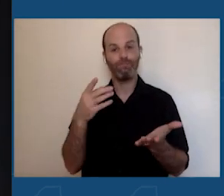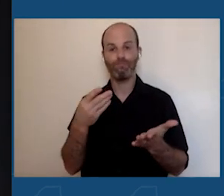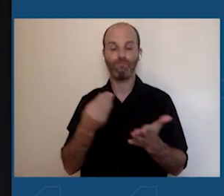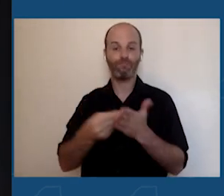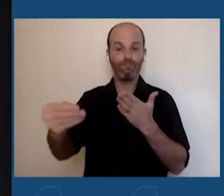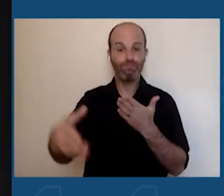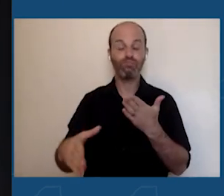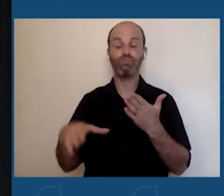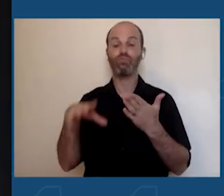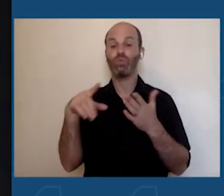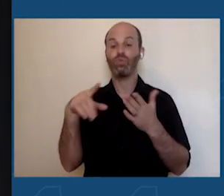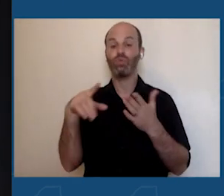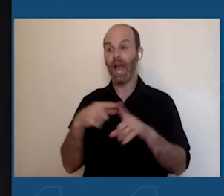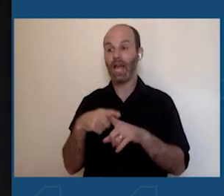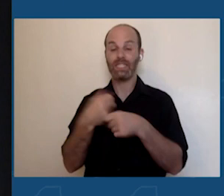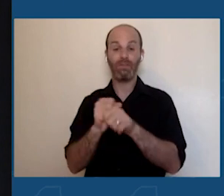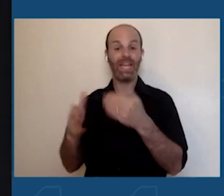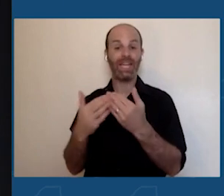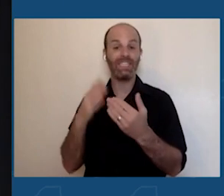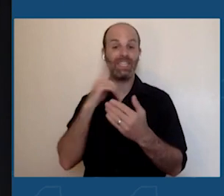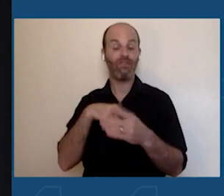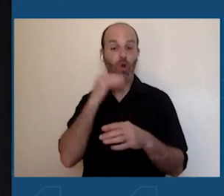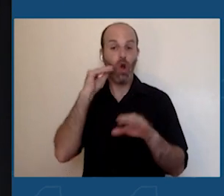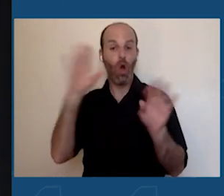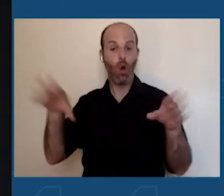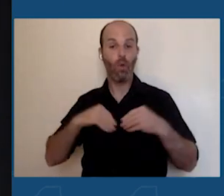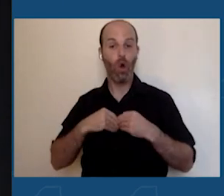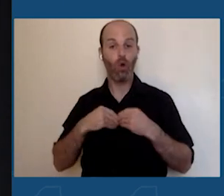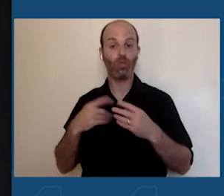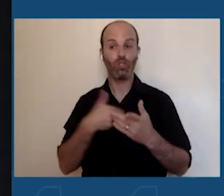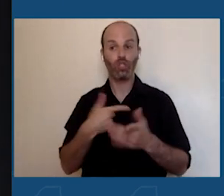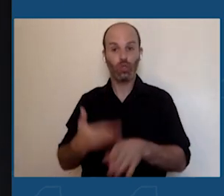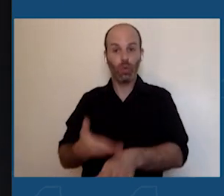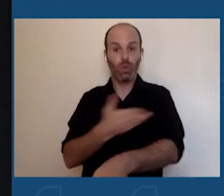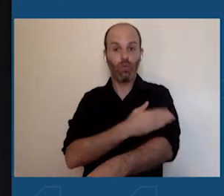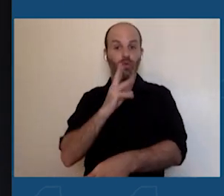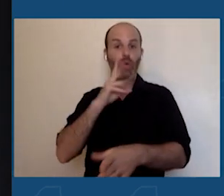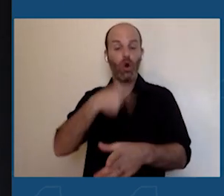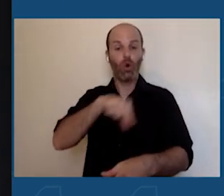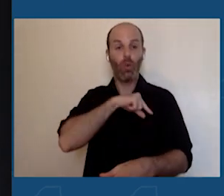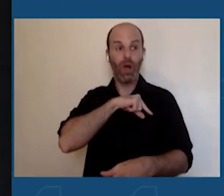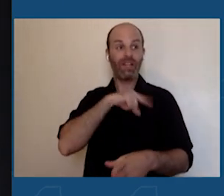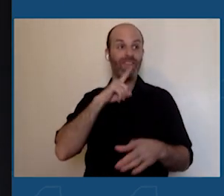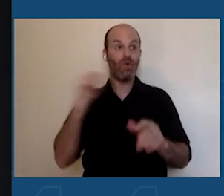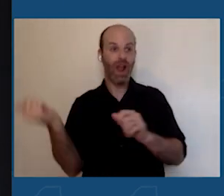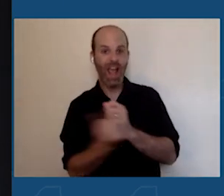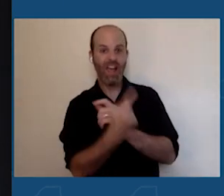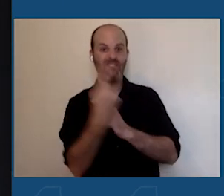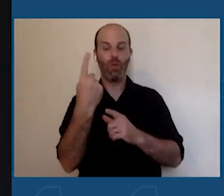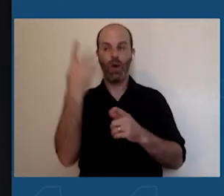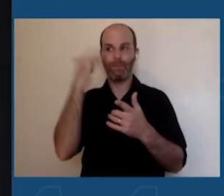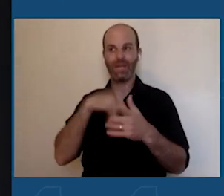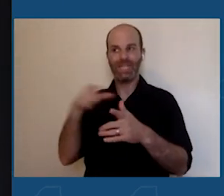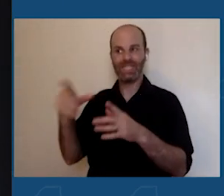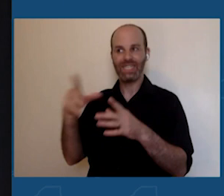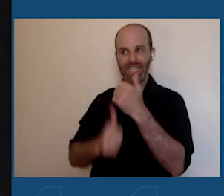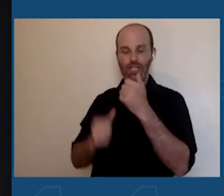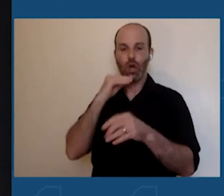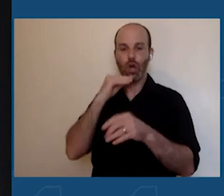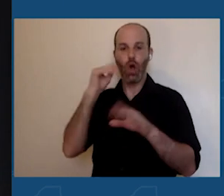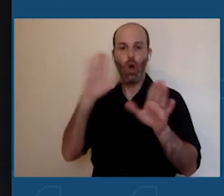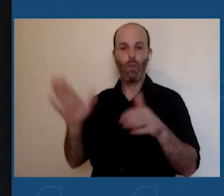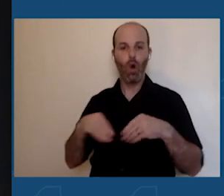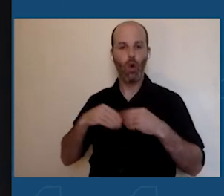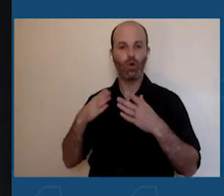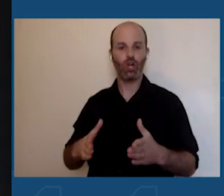home that helps improve water quality for all of us. The problem is, as